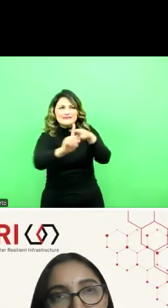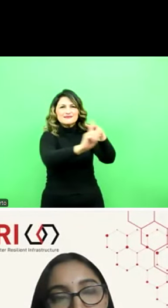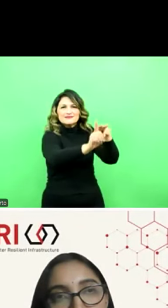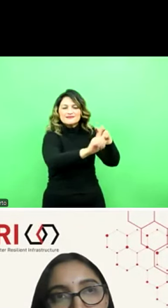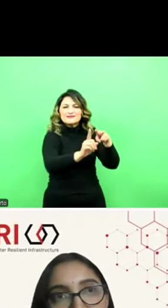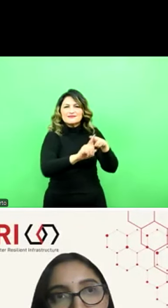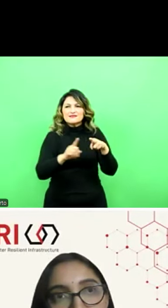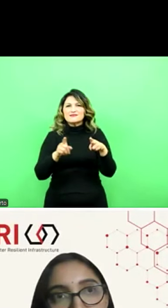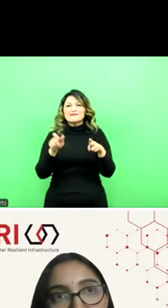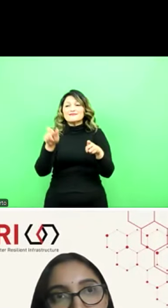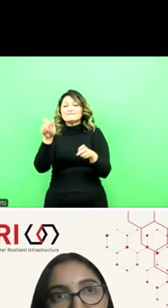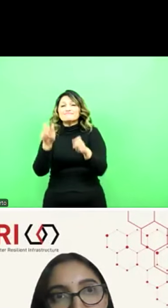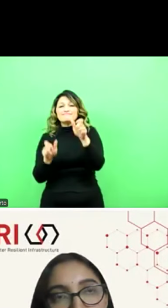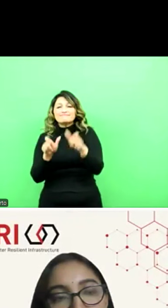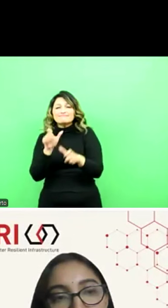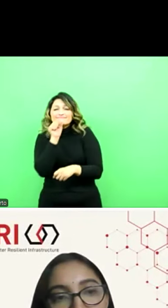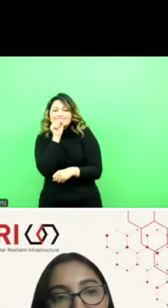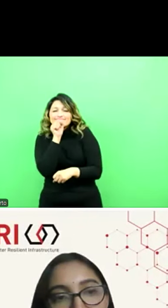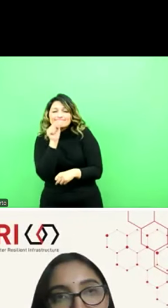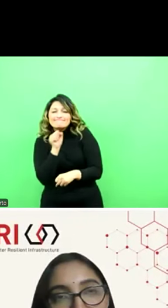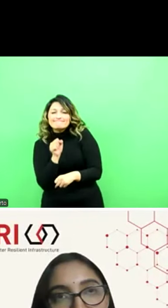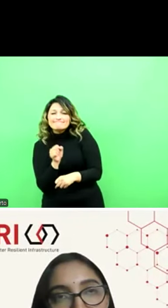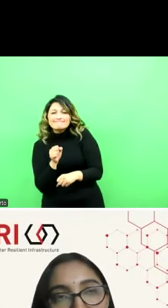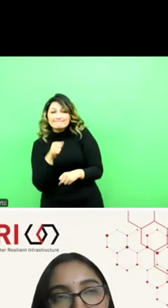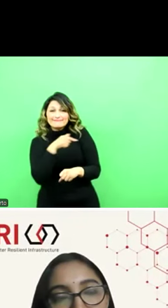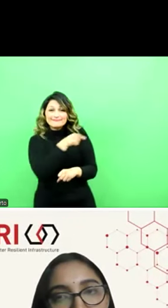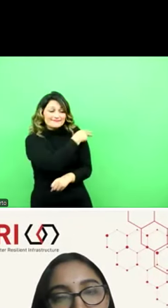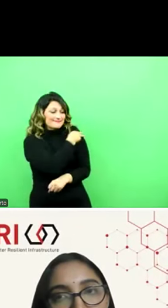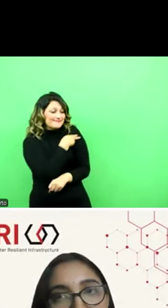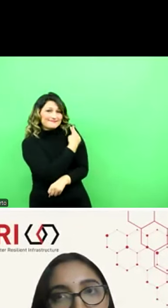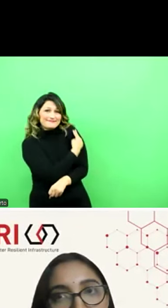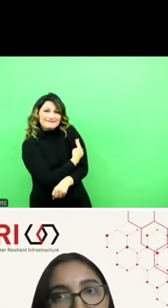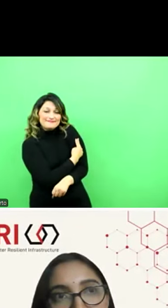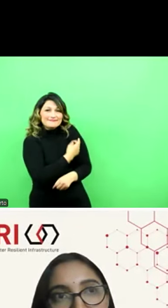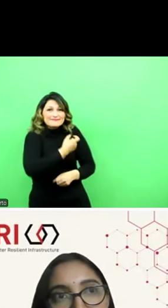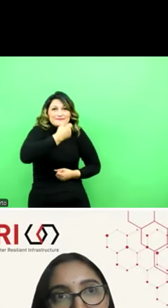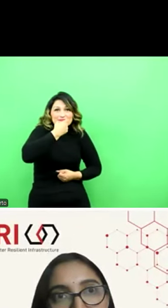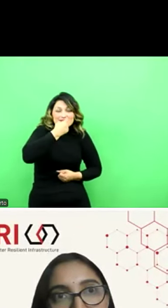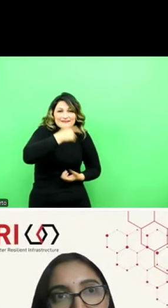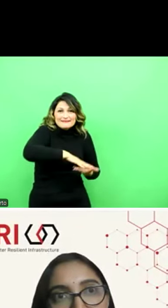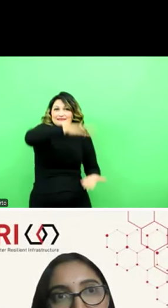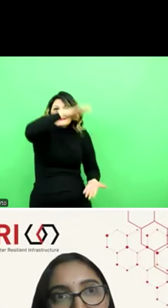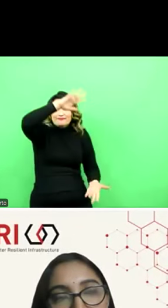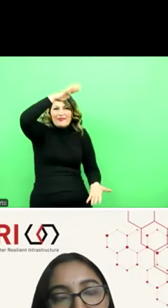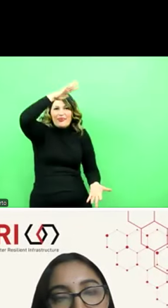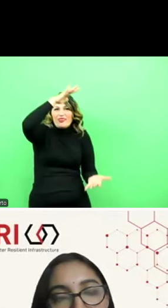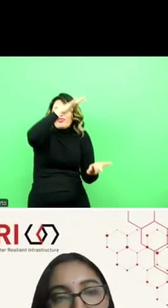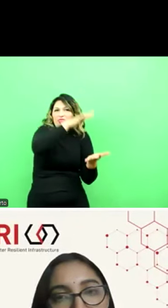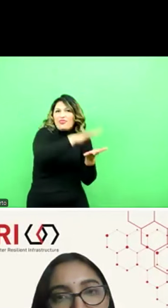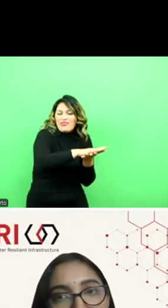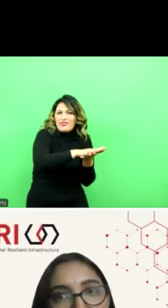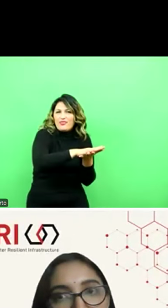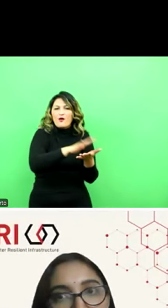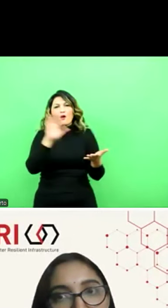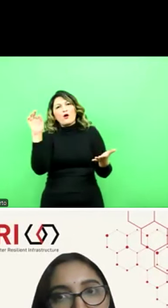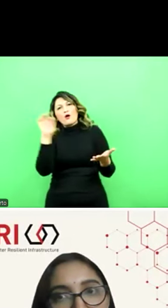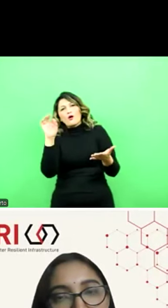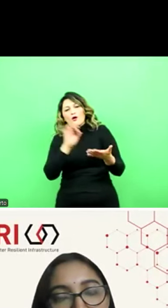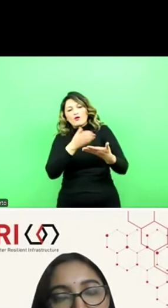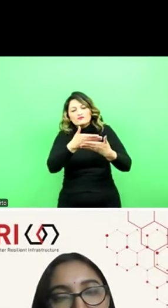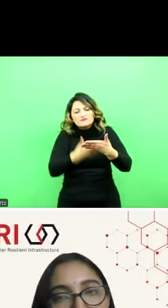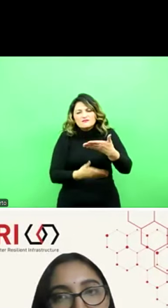workers, and space to take care of the elderly people. And also we know that older people and disabled people have limited